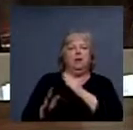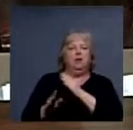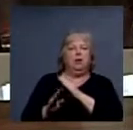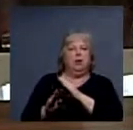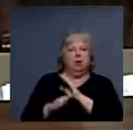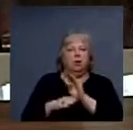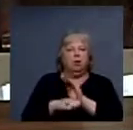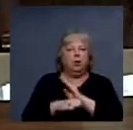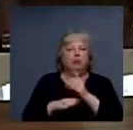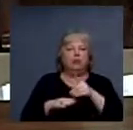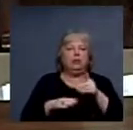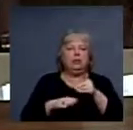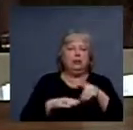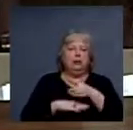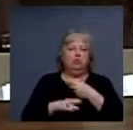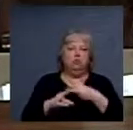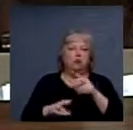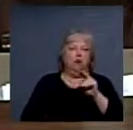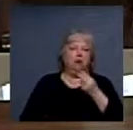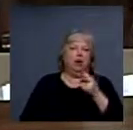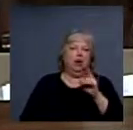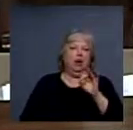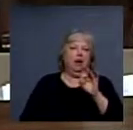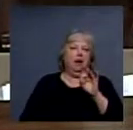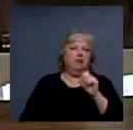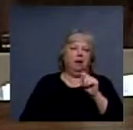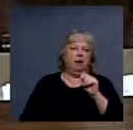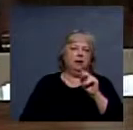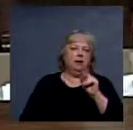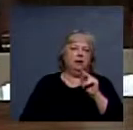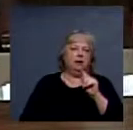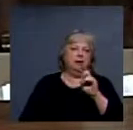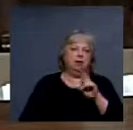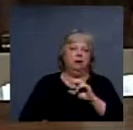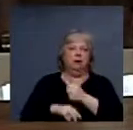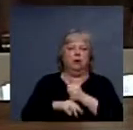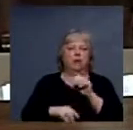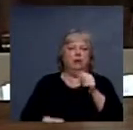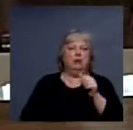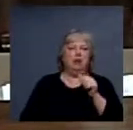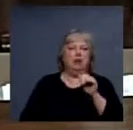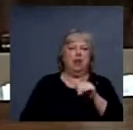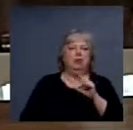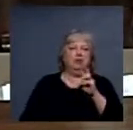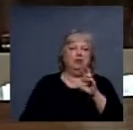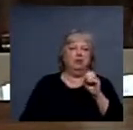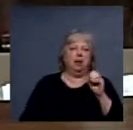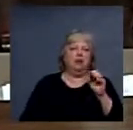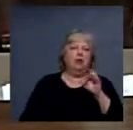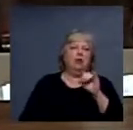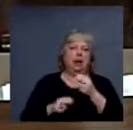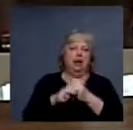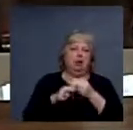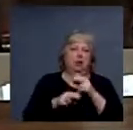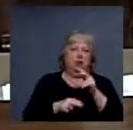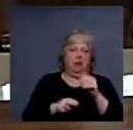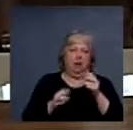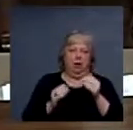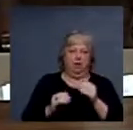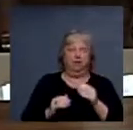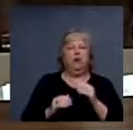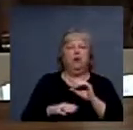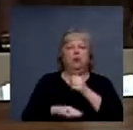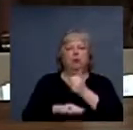district titled Huffstetler Property, Long Form PCD, located at 10,600 Interstate 30. An ordinance to approve a planned zoning